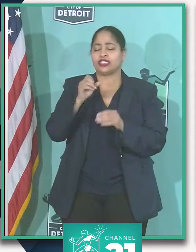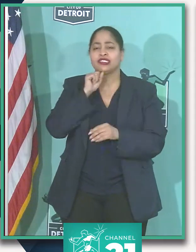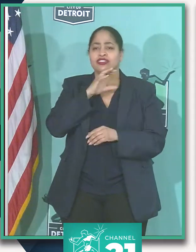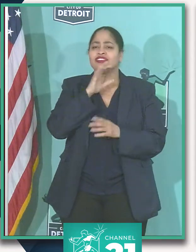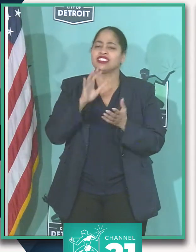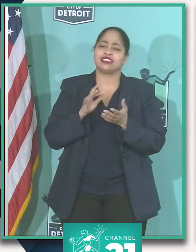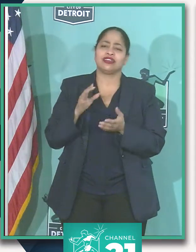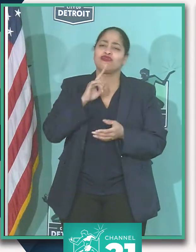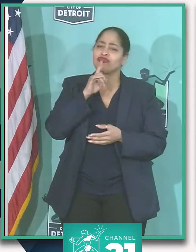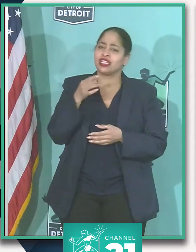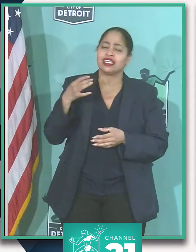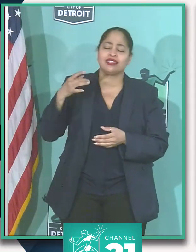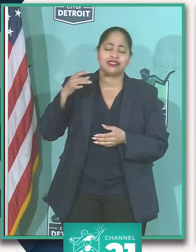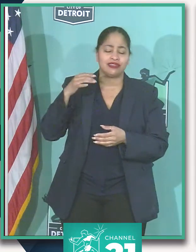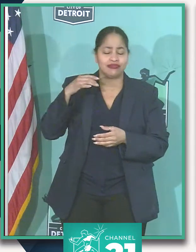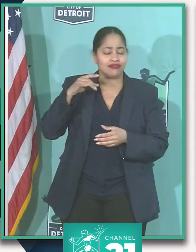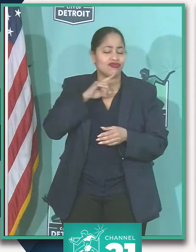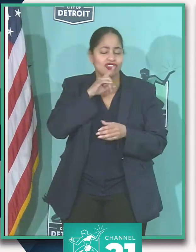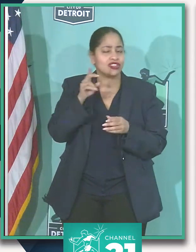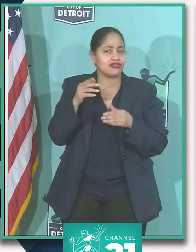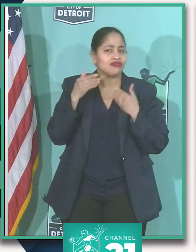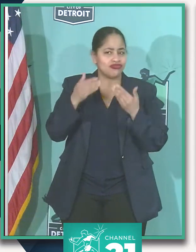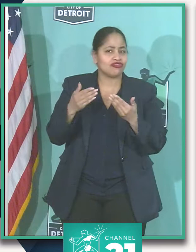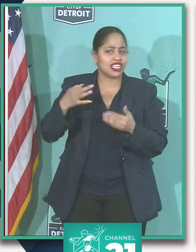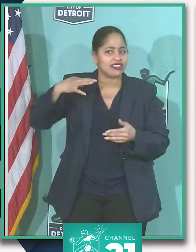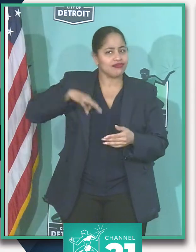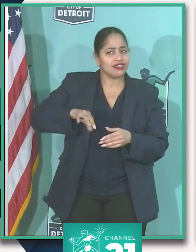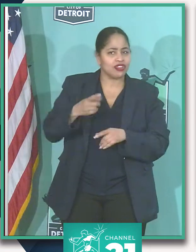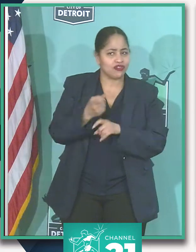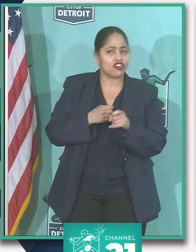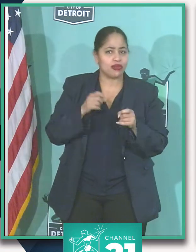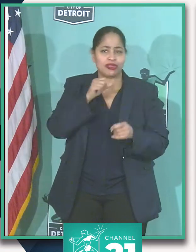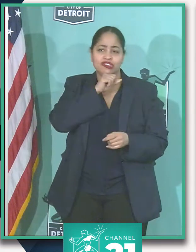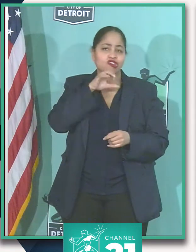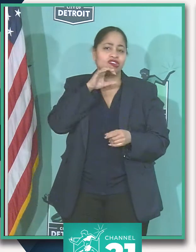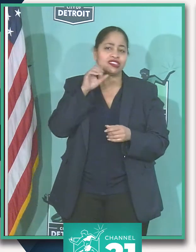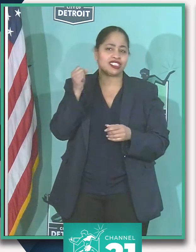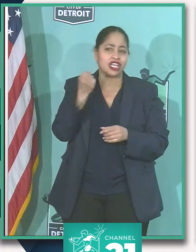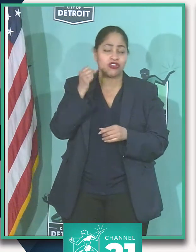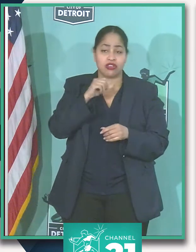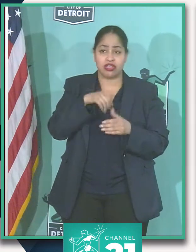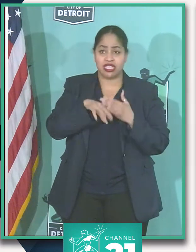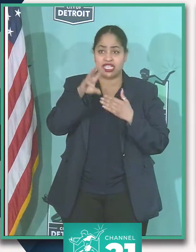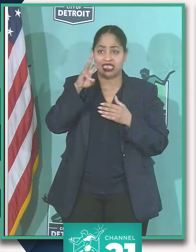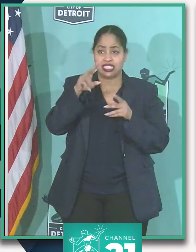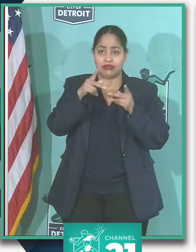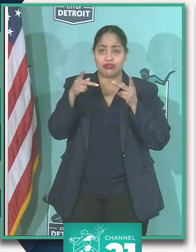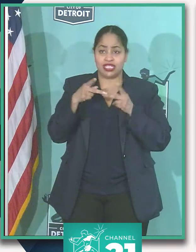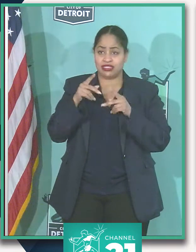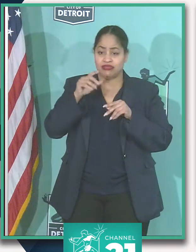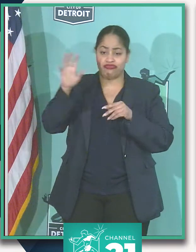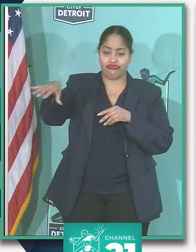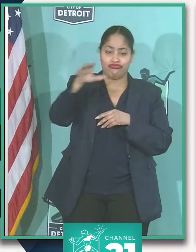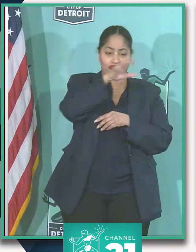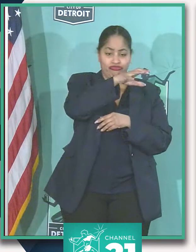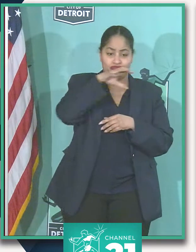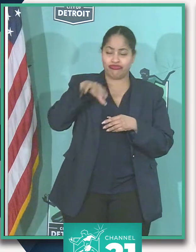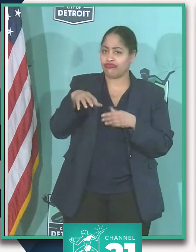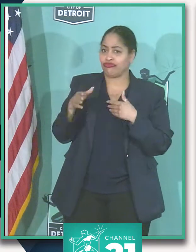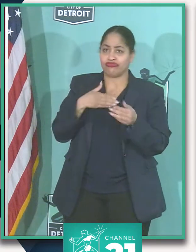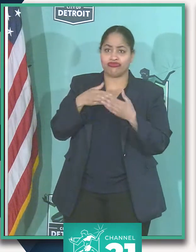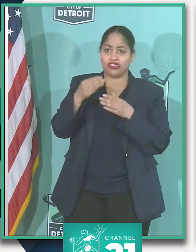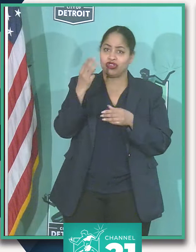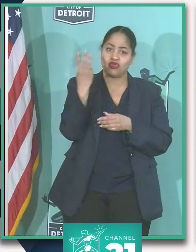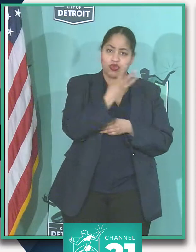advantage of the Senior Saturdays at 6 locations all throughout the city. So whether you live on the west side or the